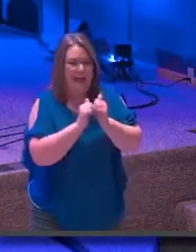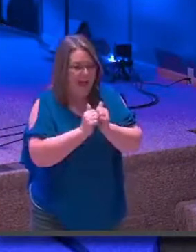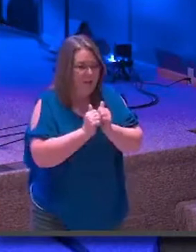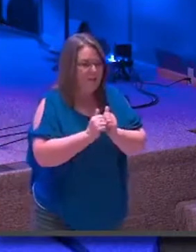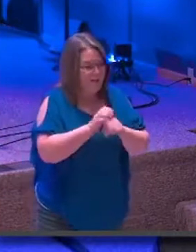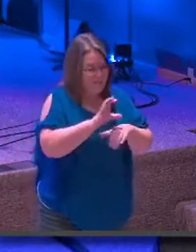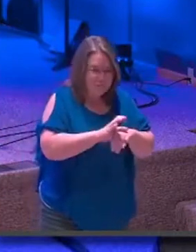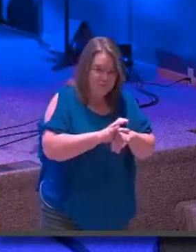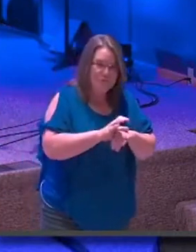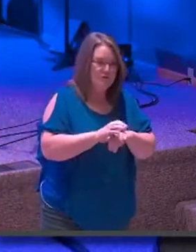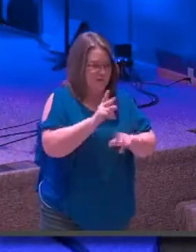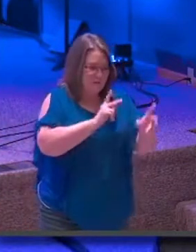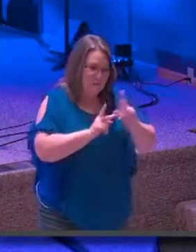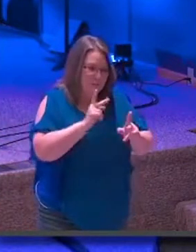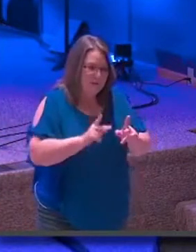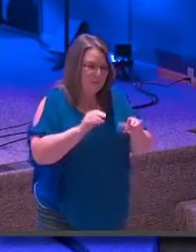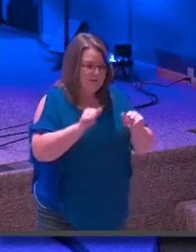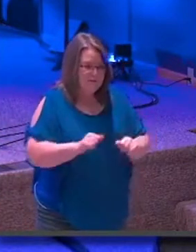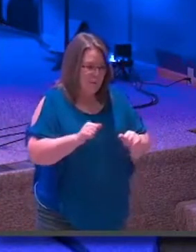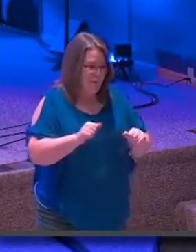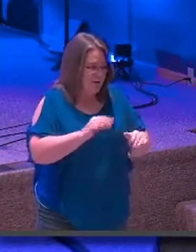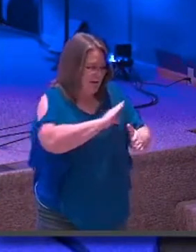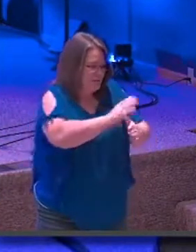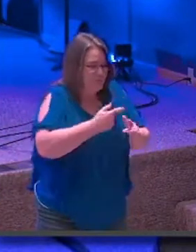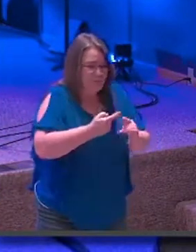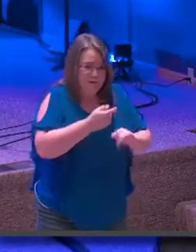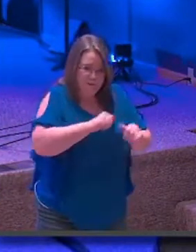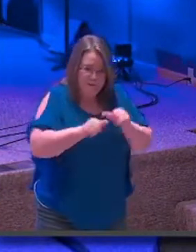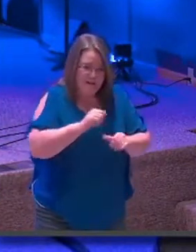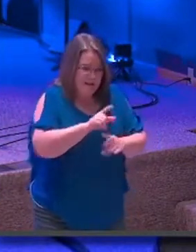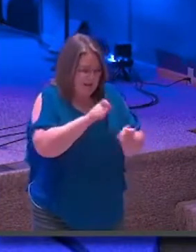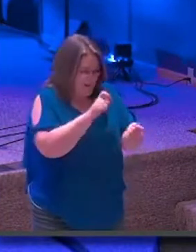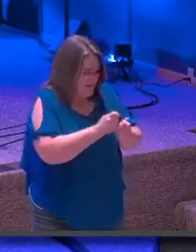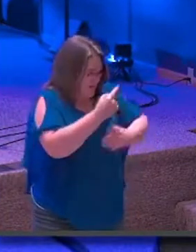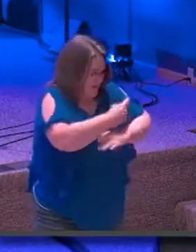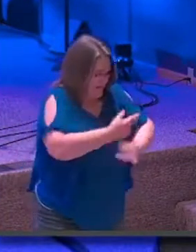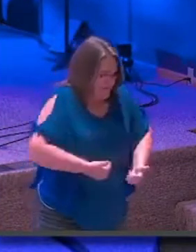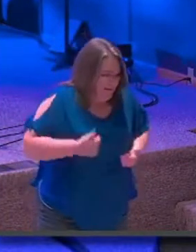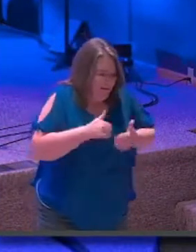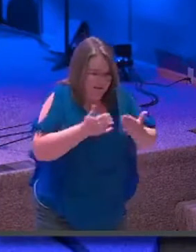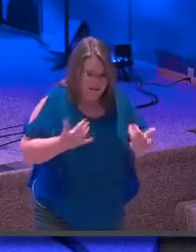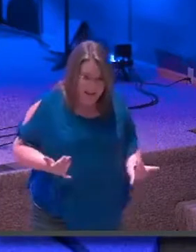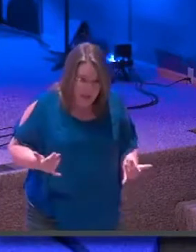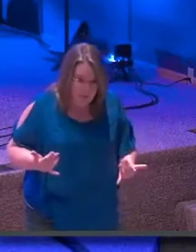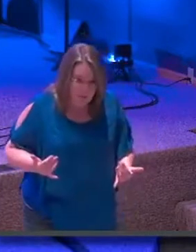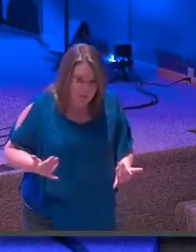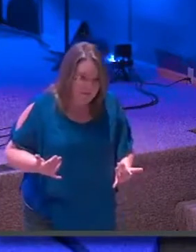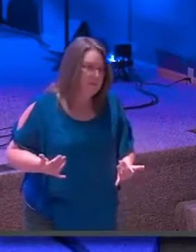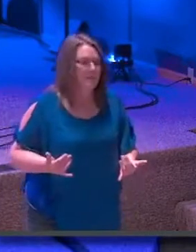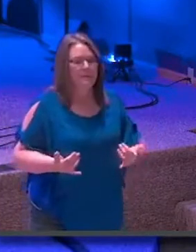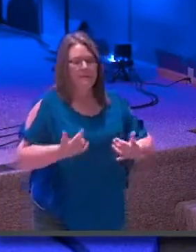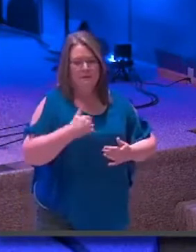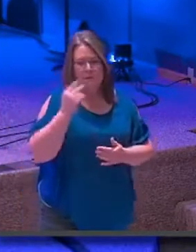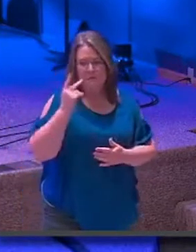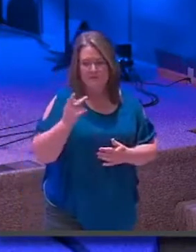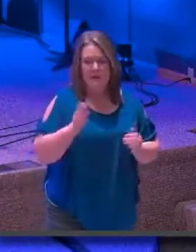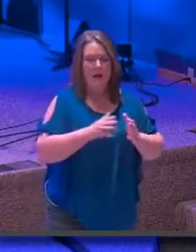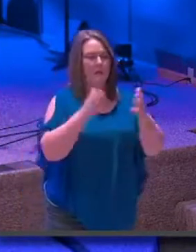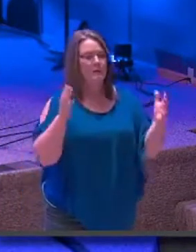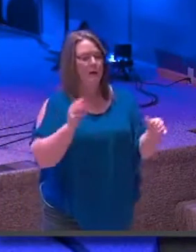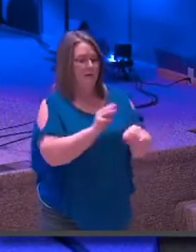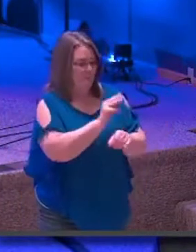called out ones, so we can be strengthened, especially in the days that we're living in. And so you see a lot of ministry